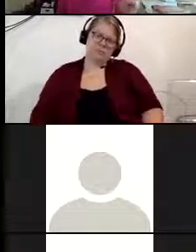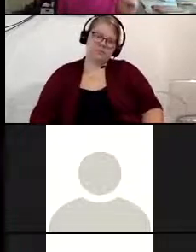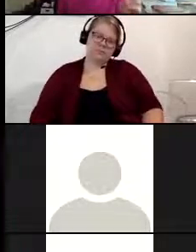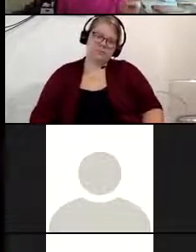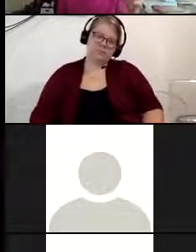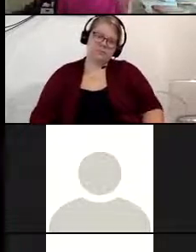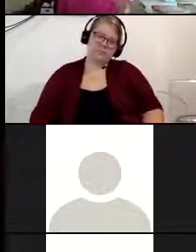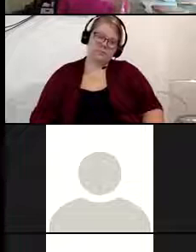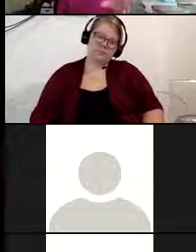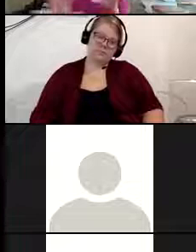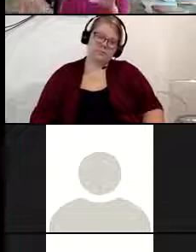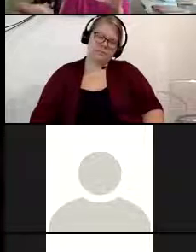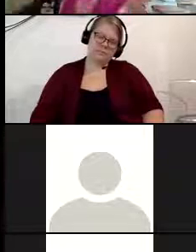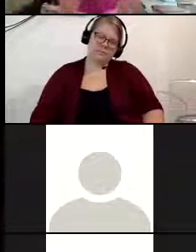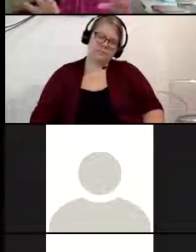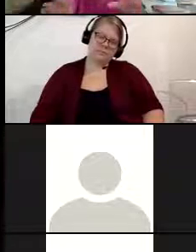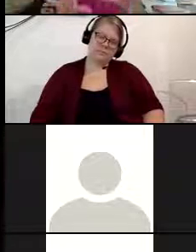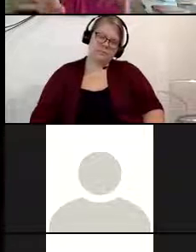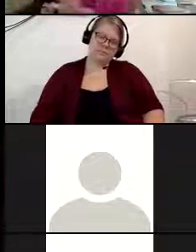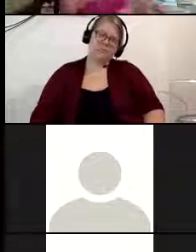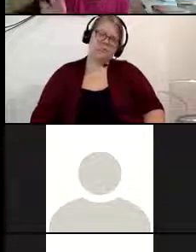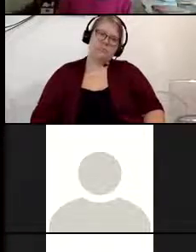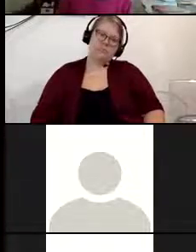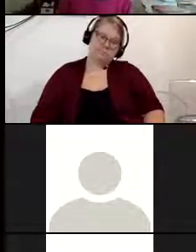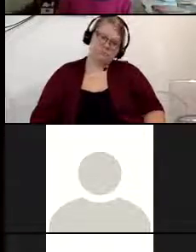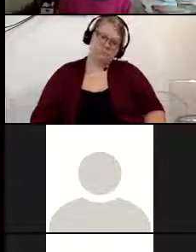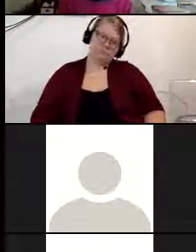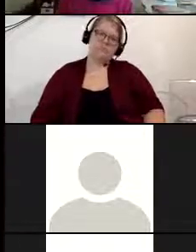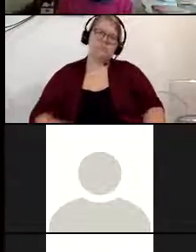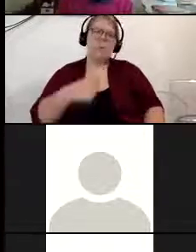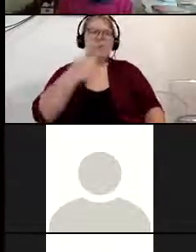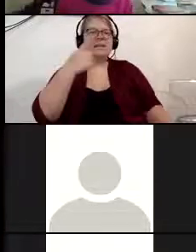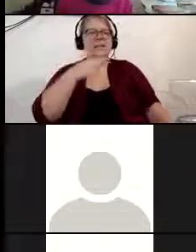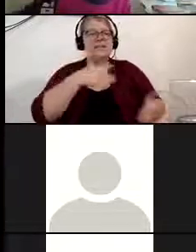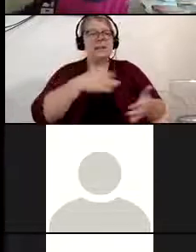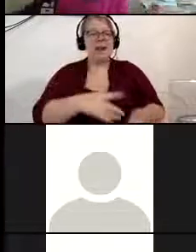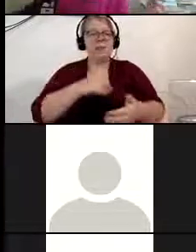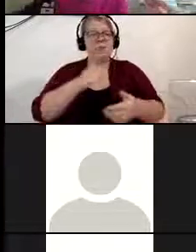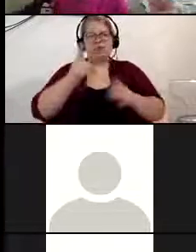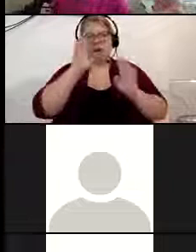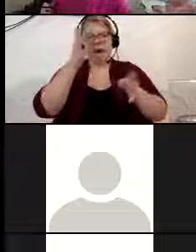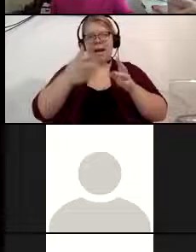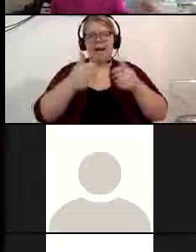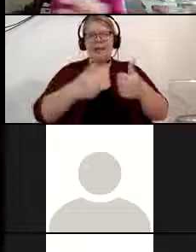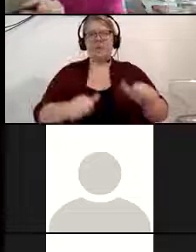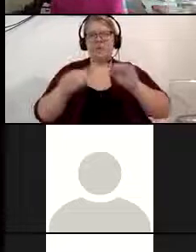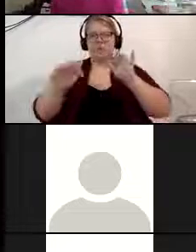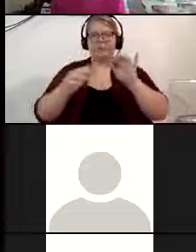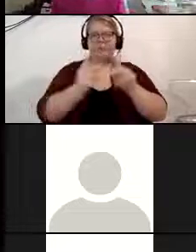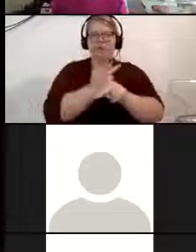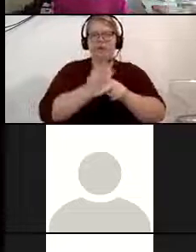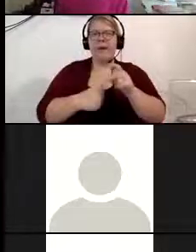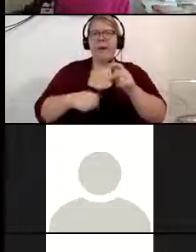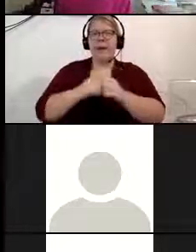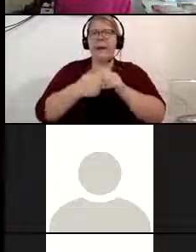creative and looking at, well, how are we really defining the harms of gambling? Now, most of what we